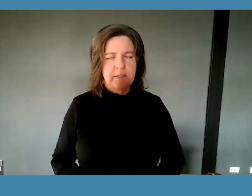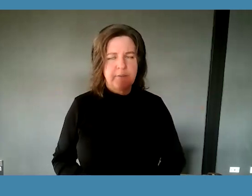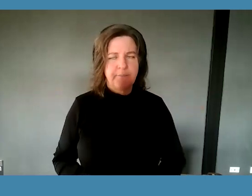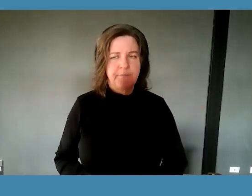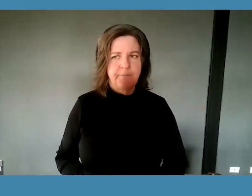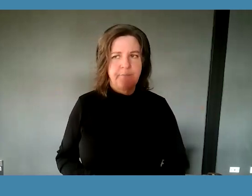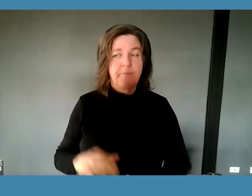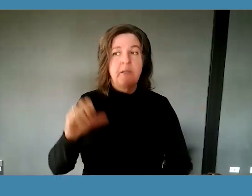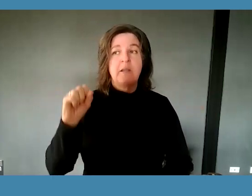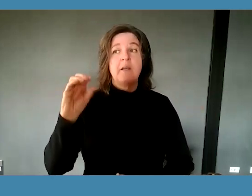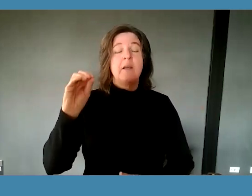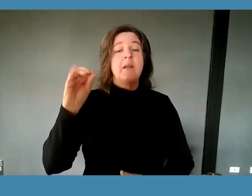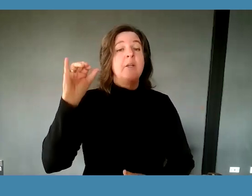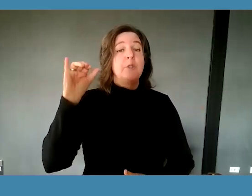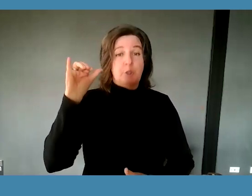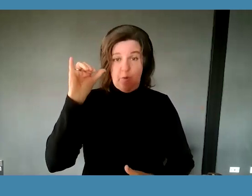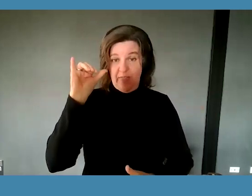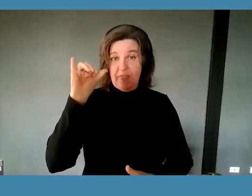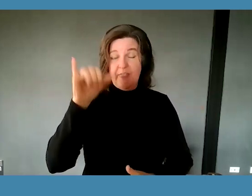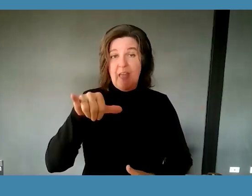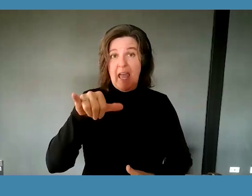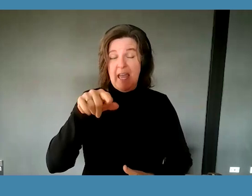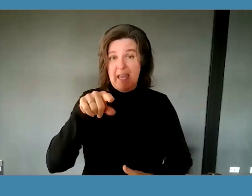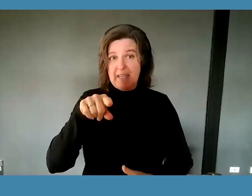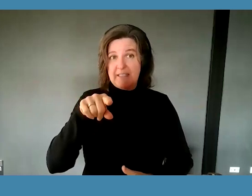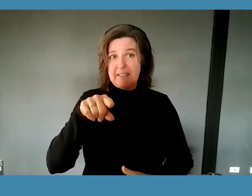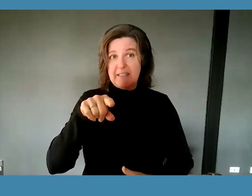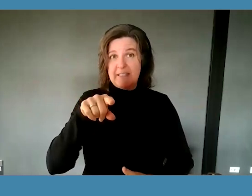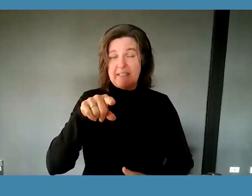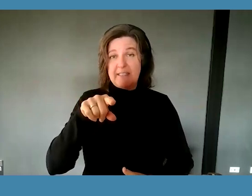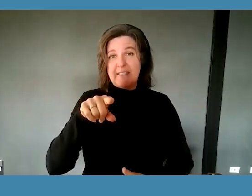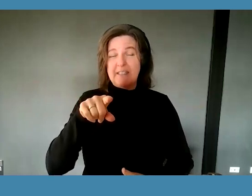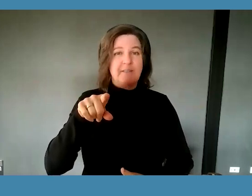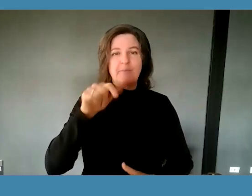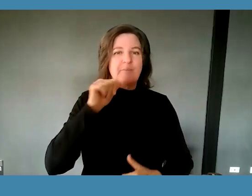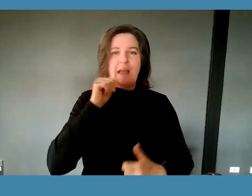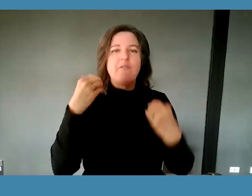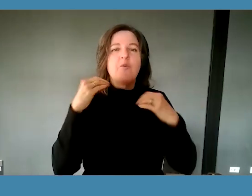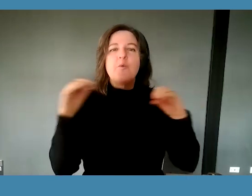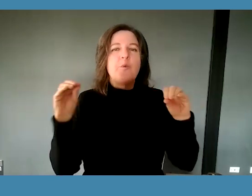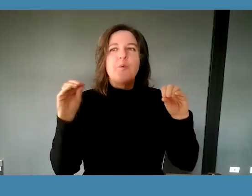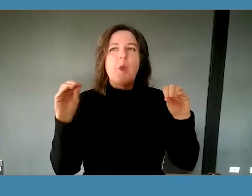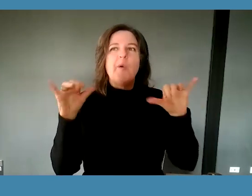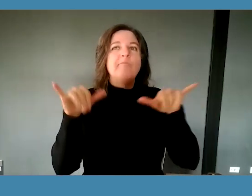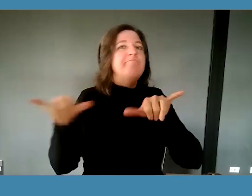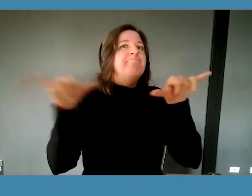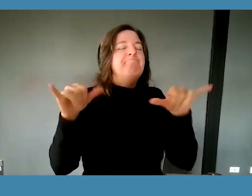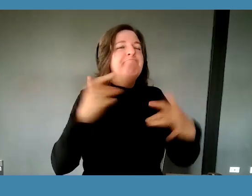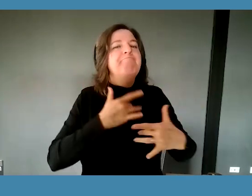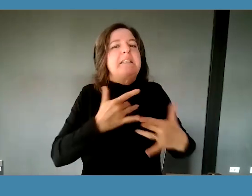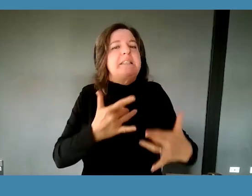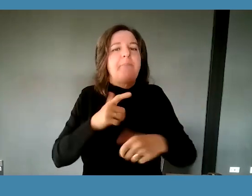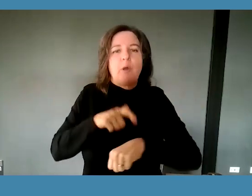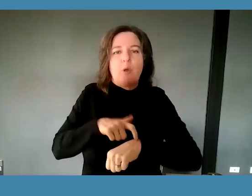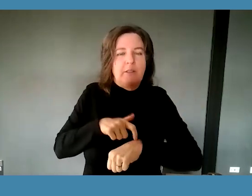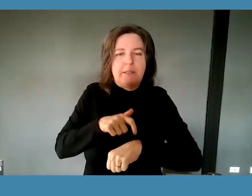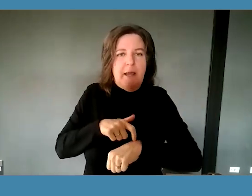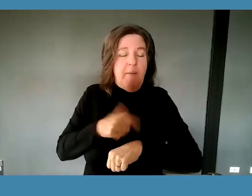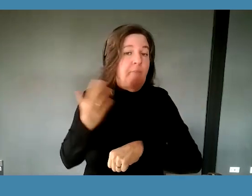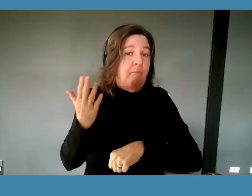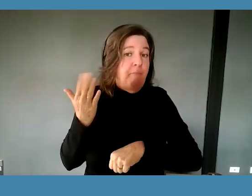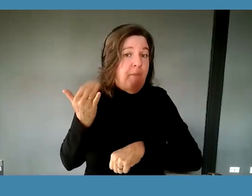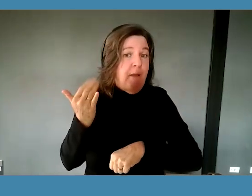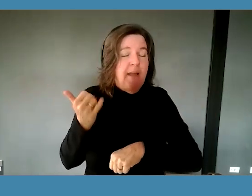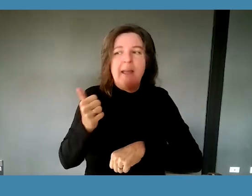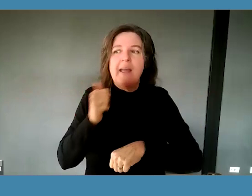So that is, there isn't a typical time. And the reason is because again, it's not